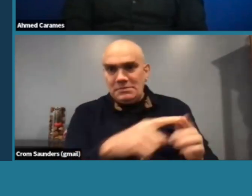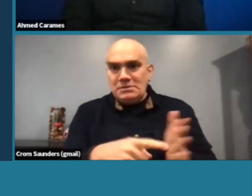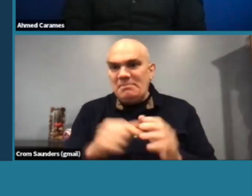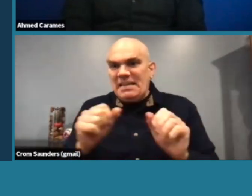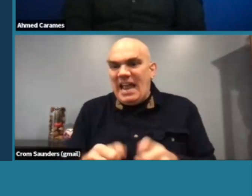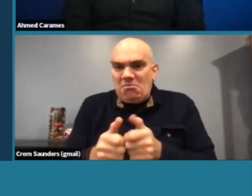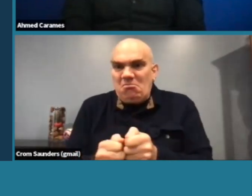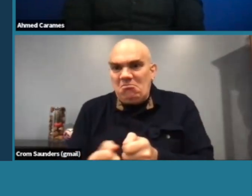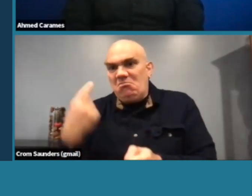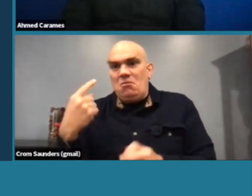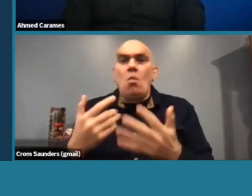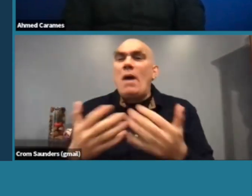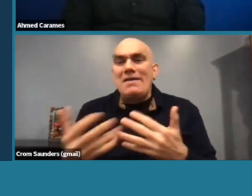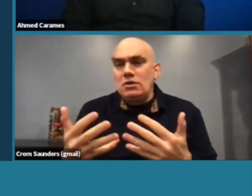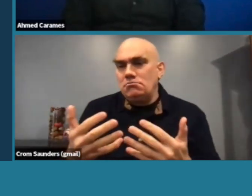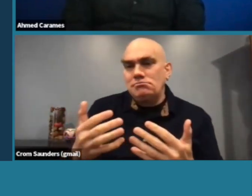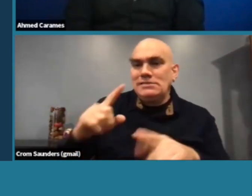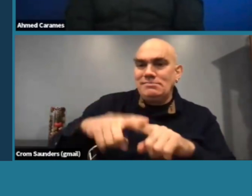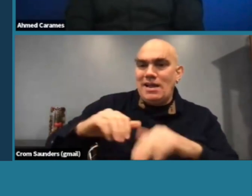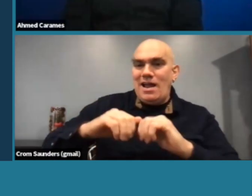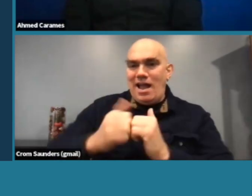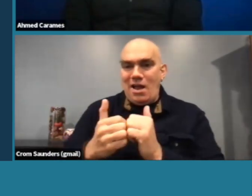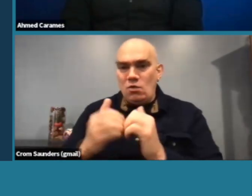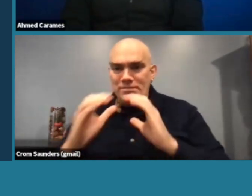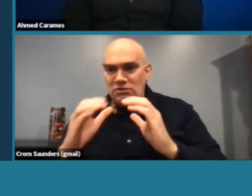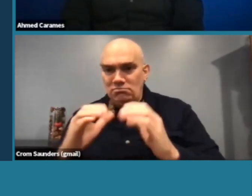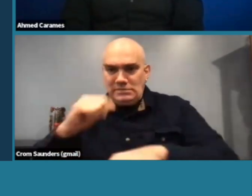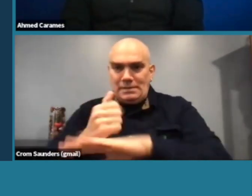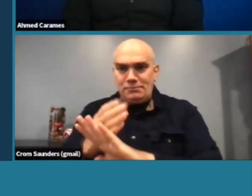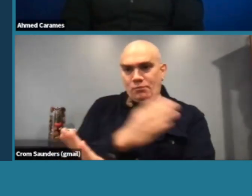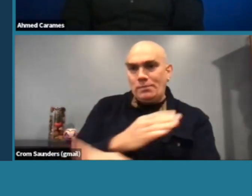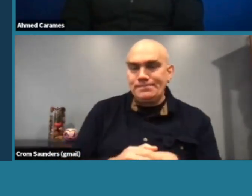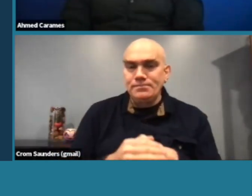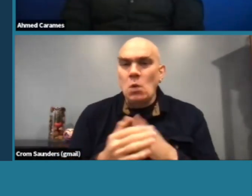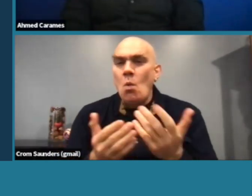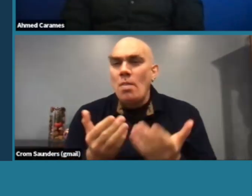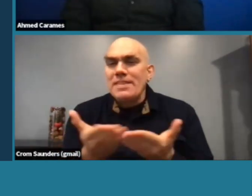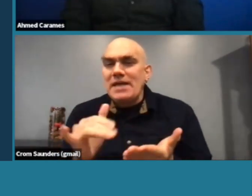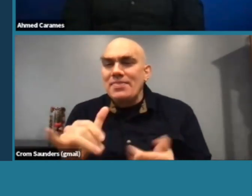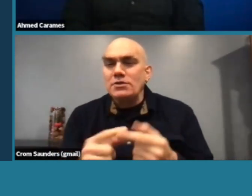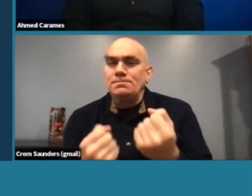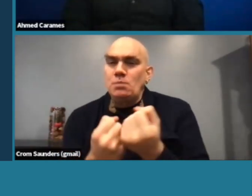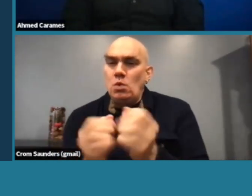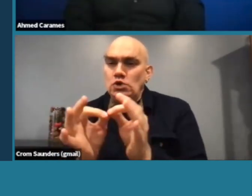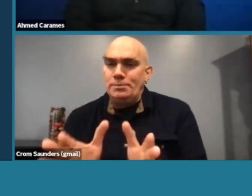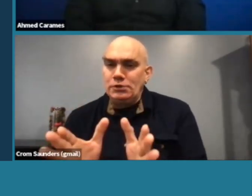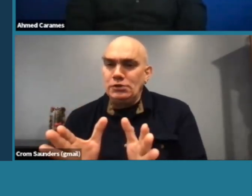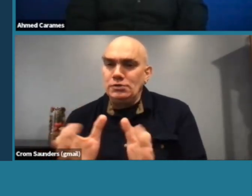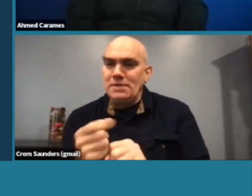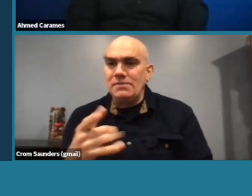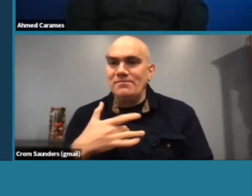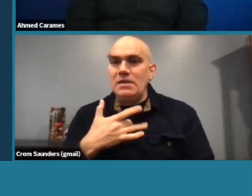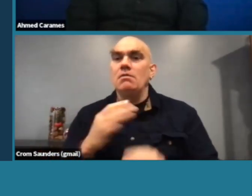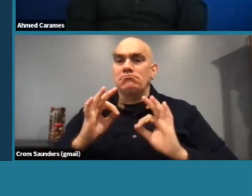So sometimes we don't have an opportunity to do that during the show, but that's a conversation that we would ideally